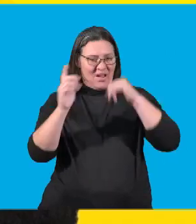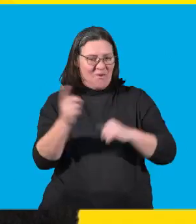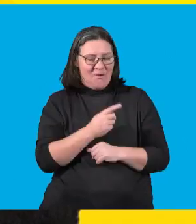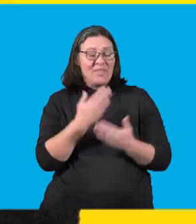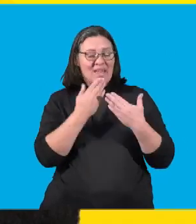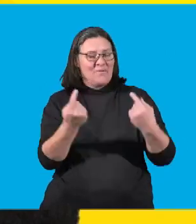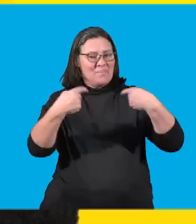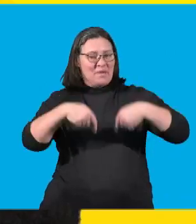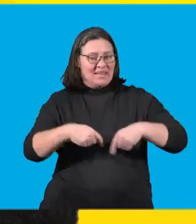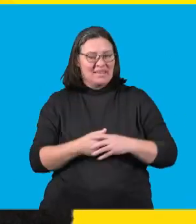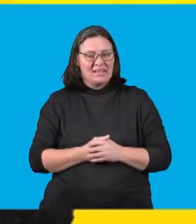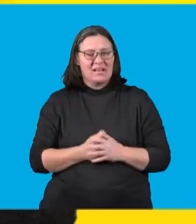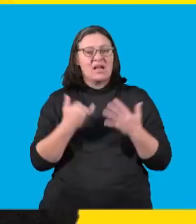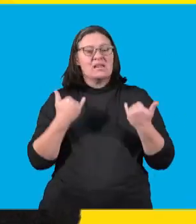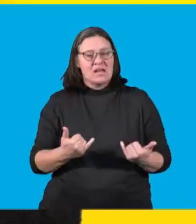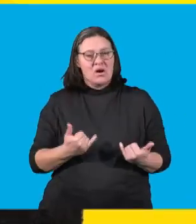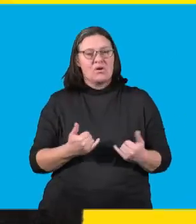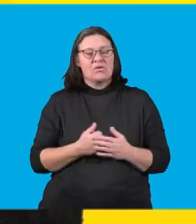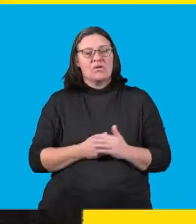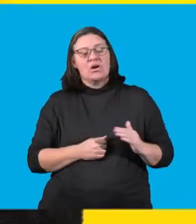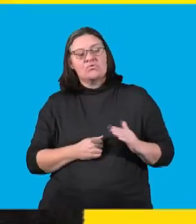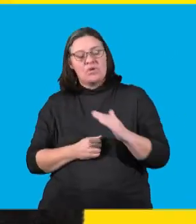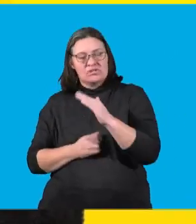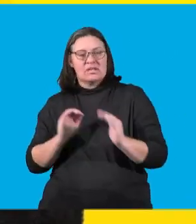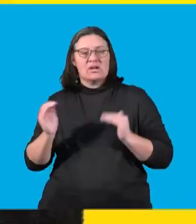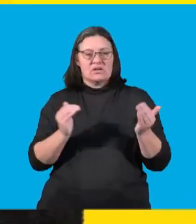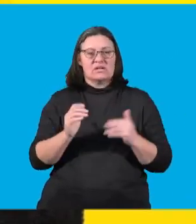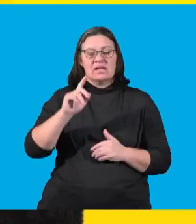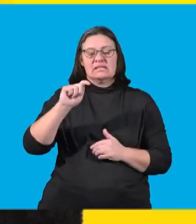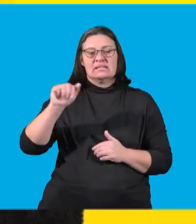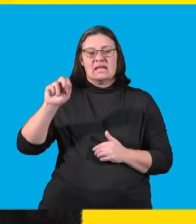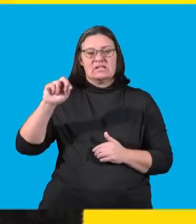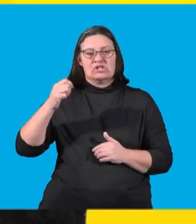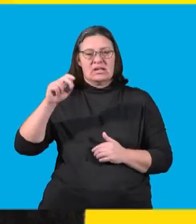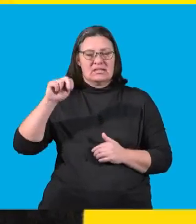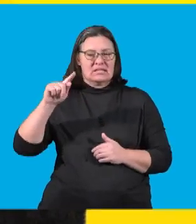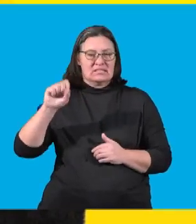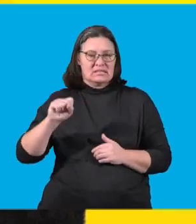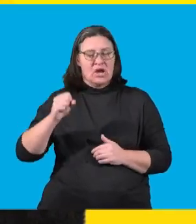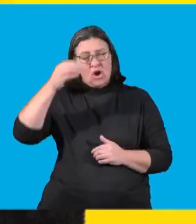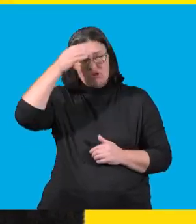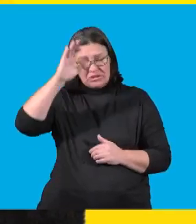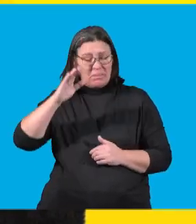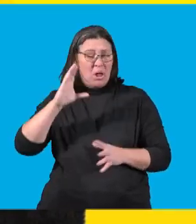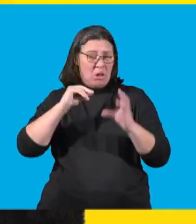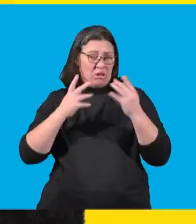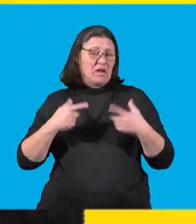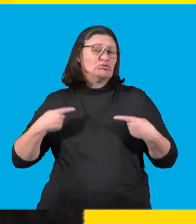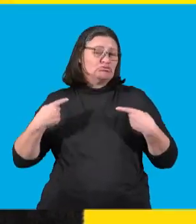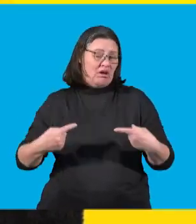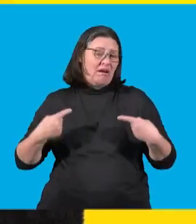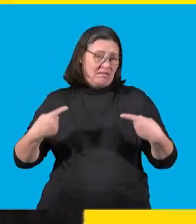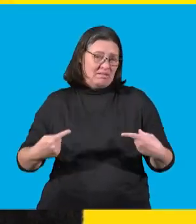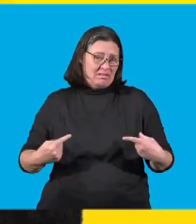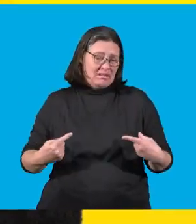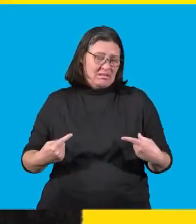Hello everyone, thank you for coming back. So now we're going to move on to gradients and equations of tangents. And it's a concept that learners do struggle with a